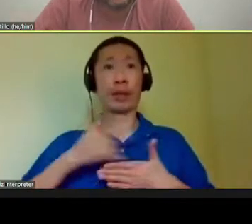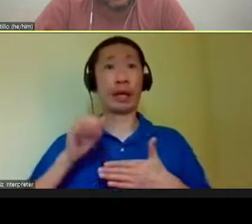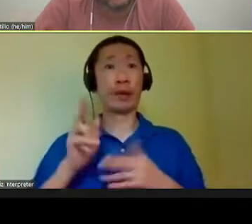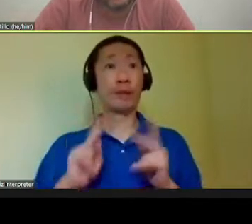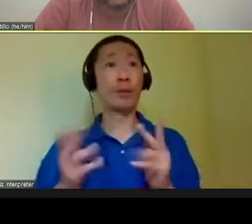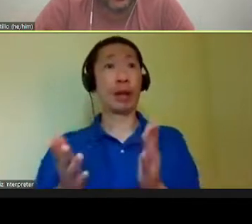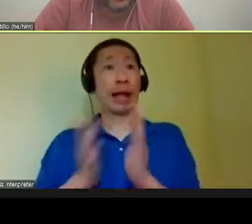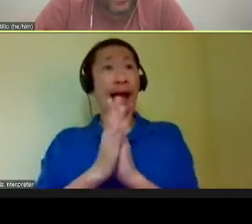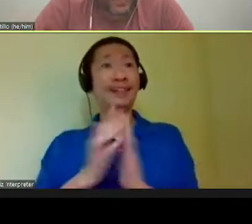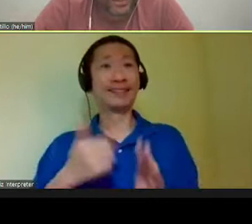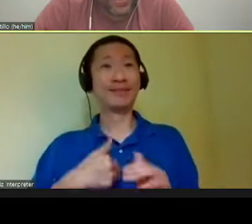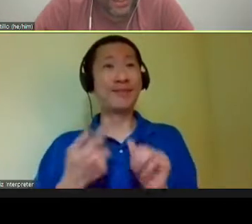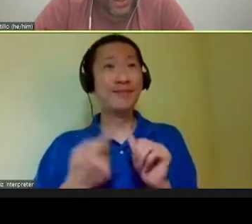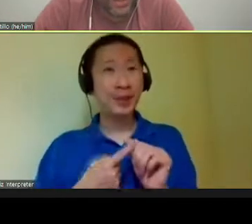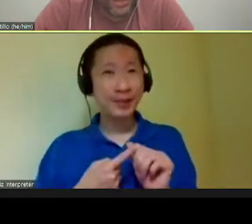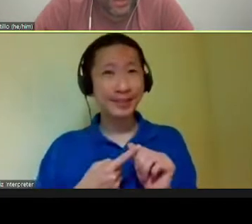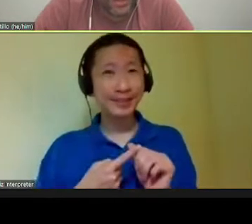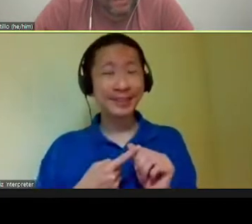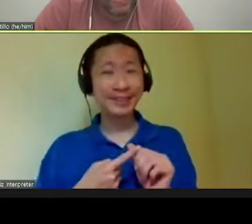me